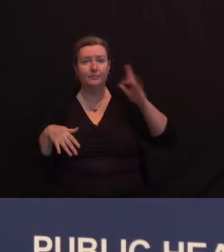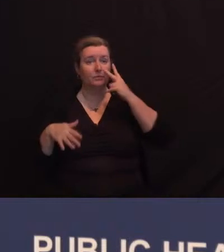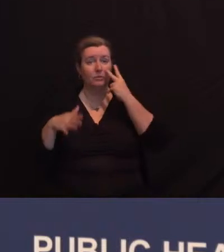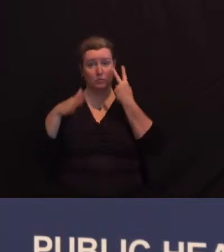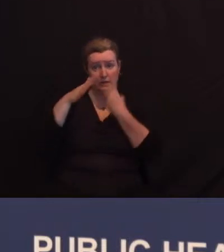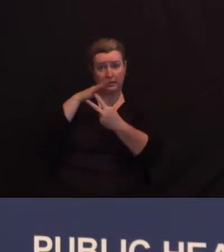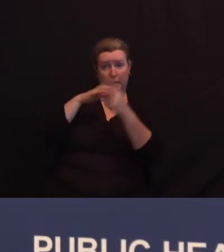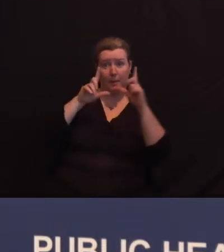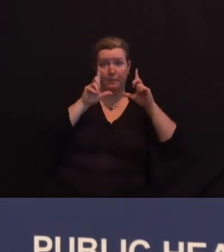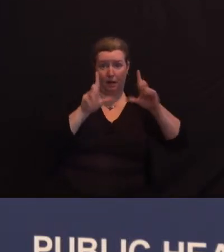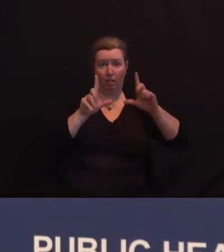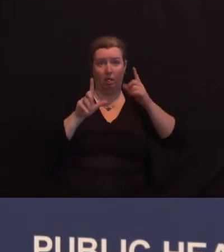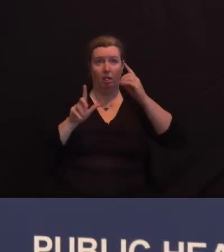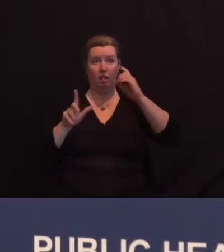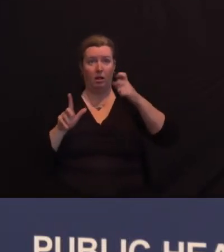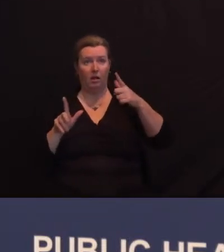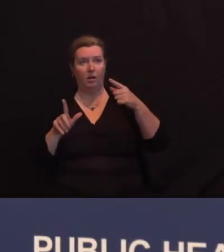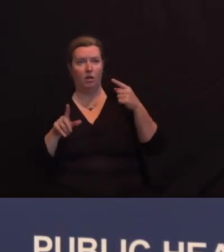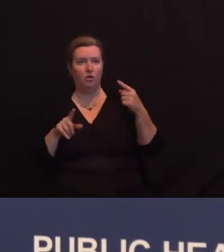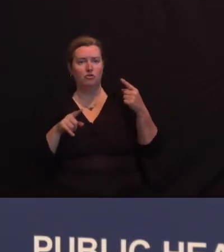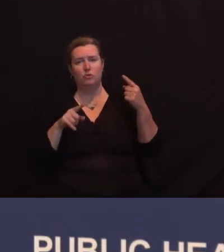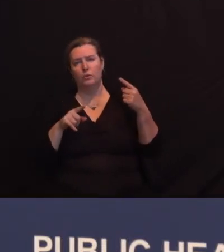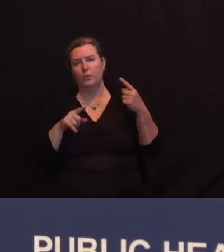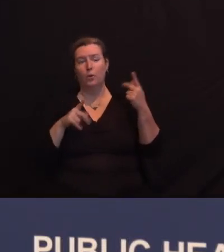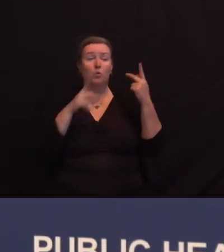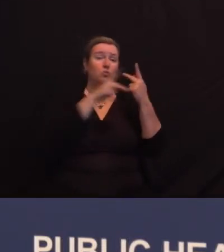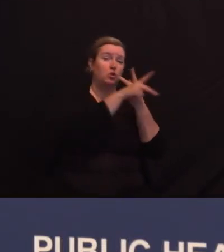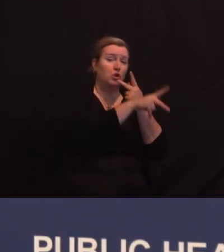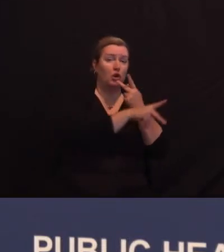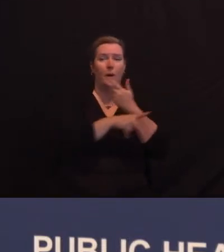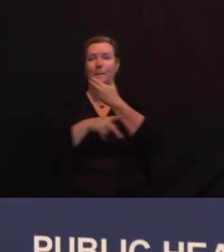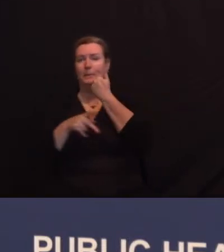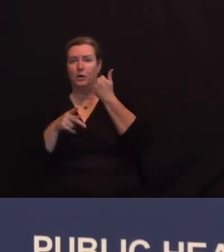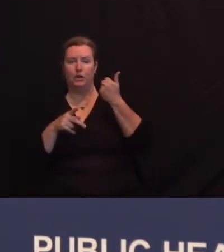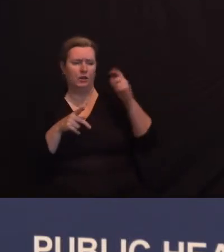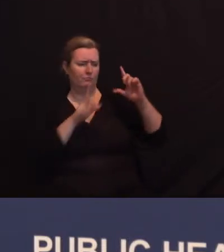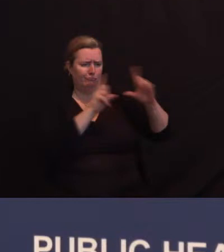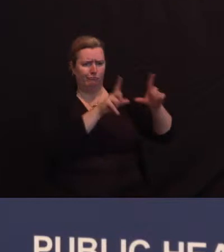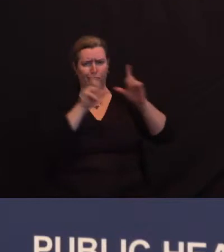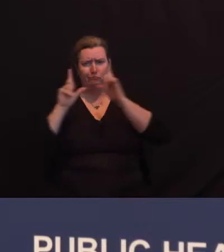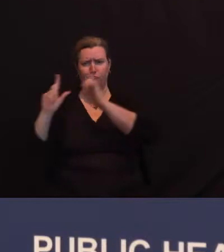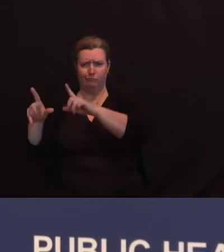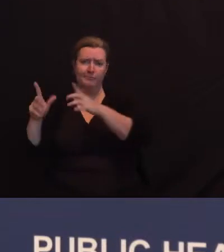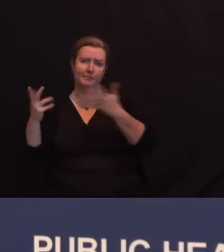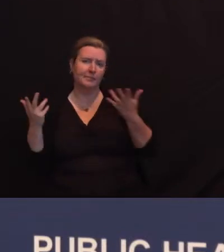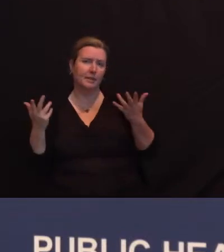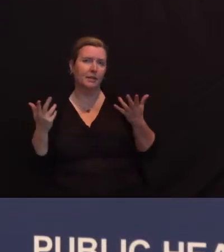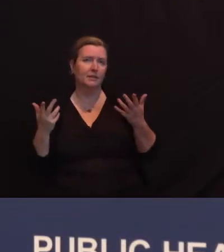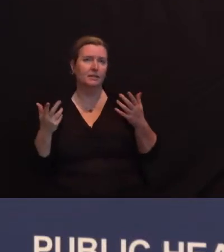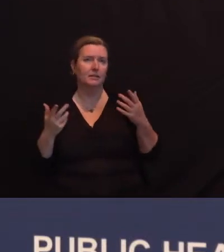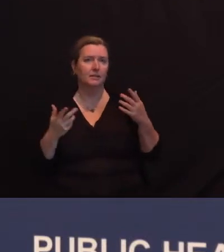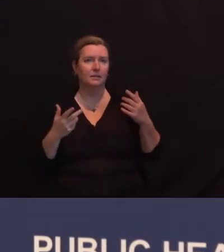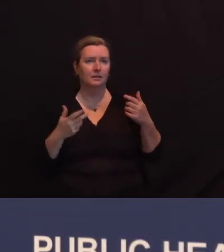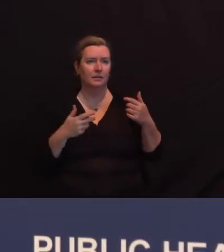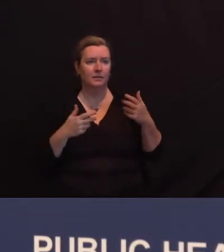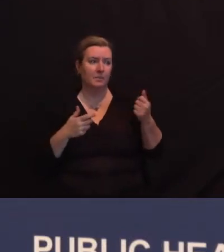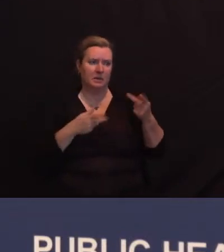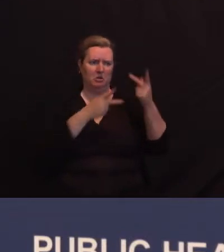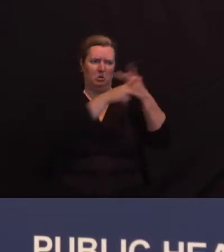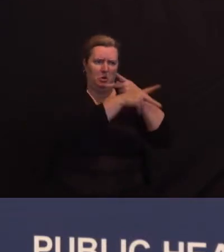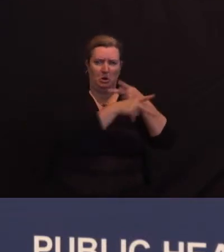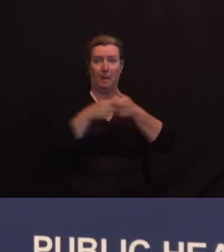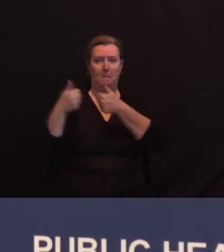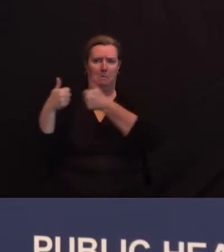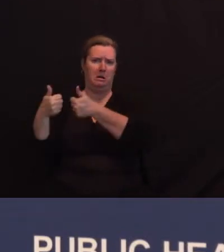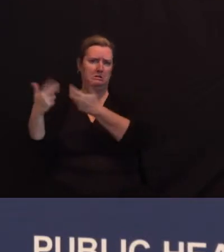worst case and best case scenarios. So again, it's an art, and we just hope that everyone stays the course with